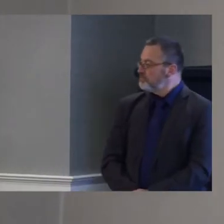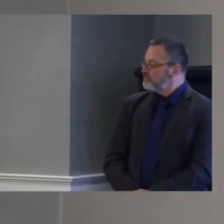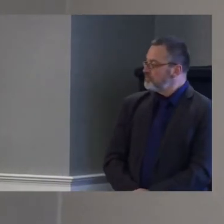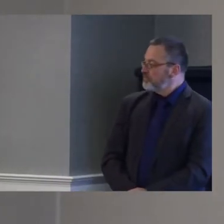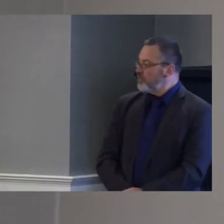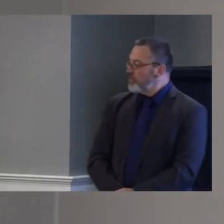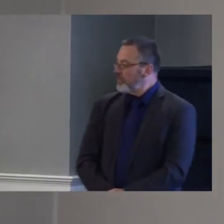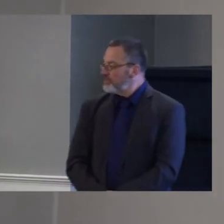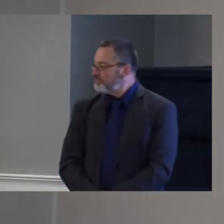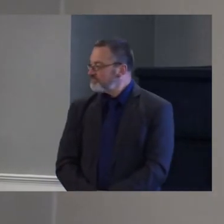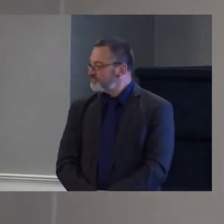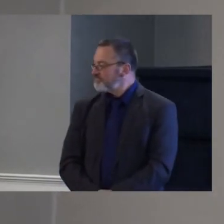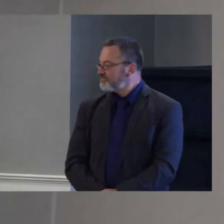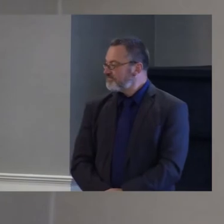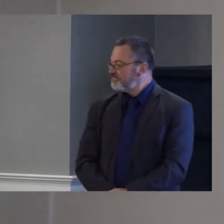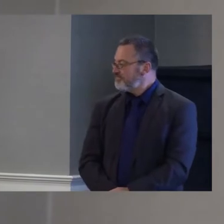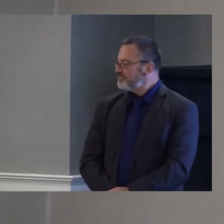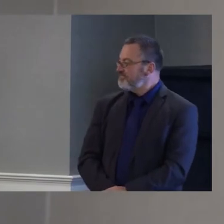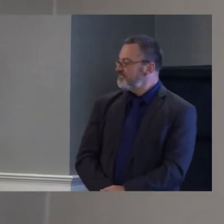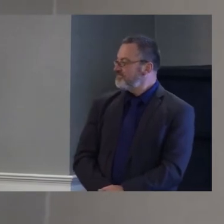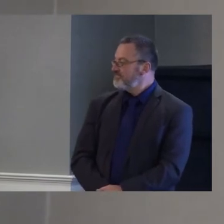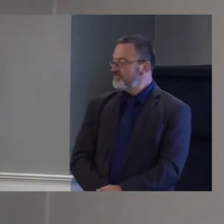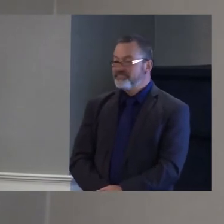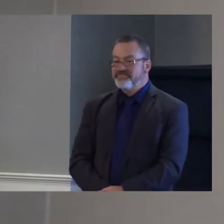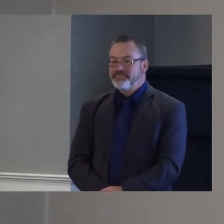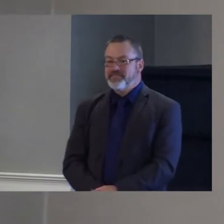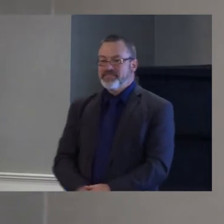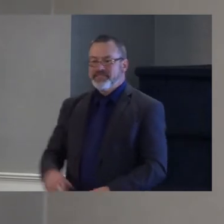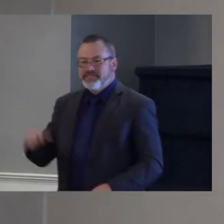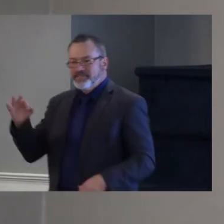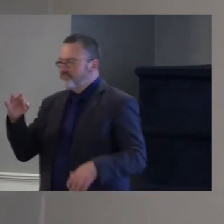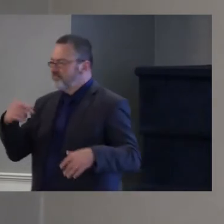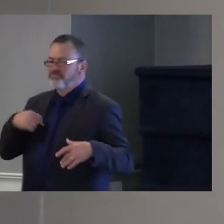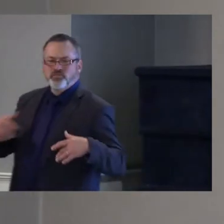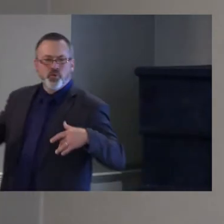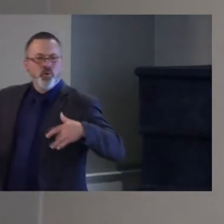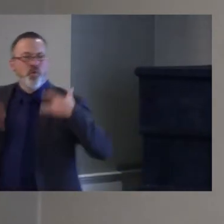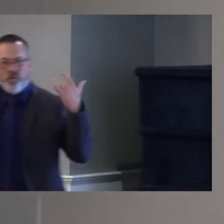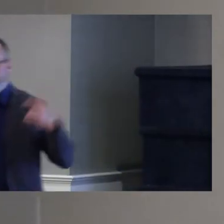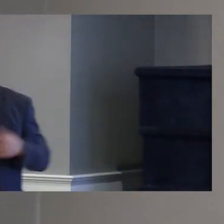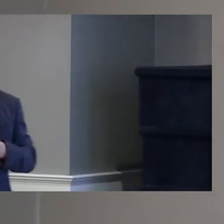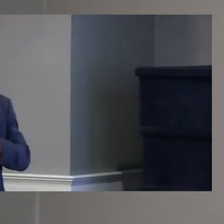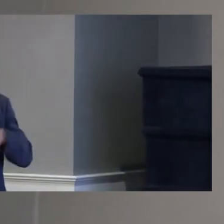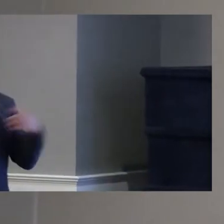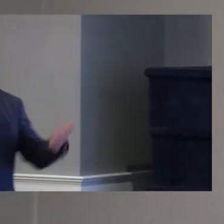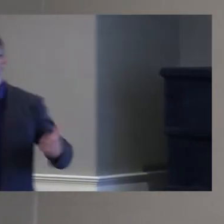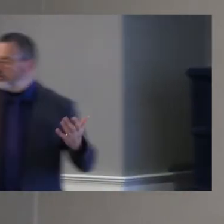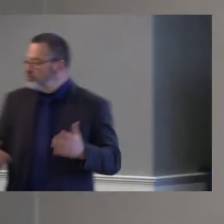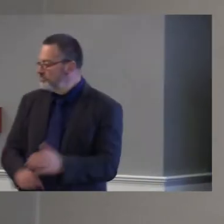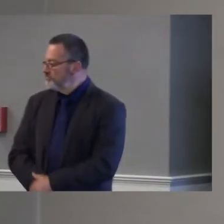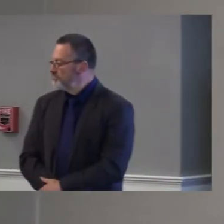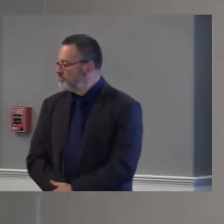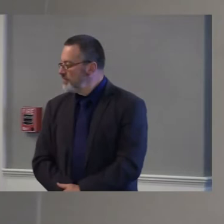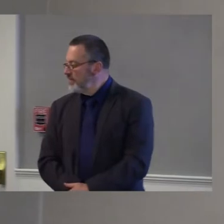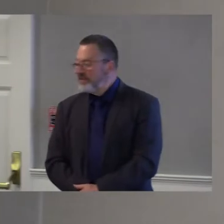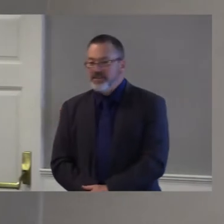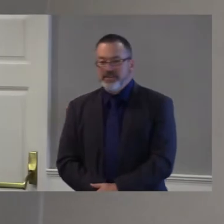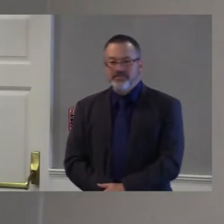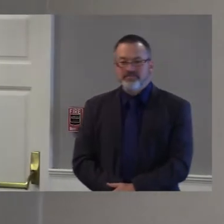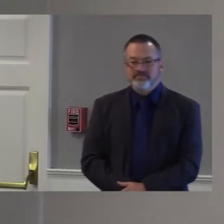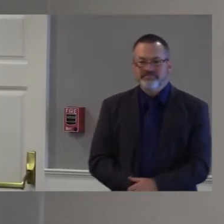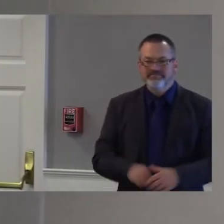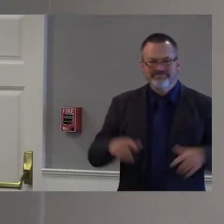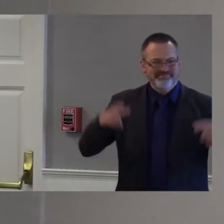Thank you. I'm so pleased to see you all here today to celebrate the 32nd anniversary of